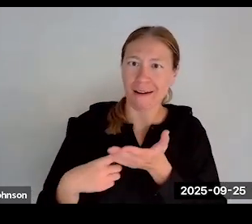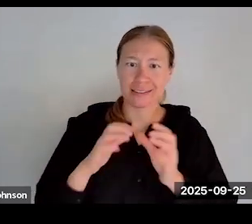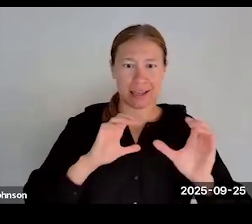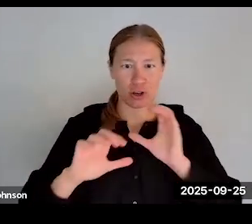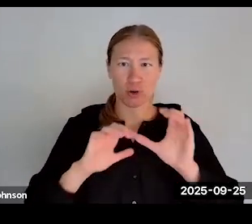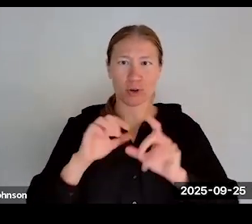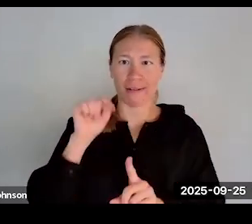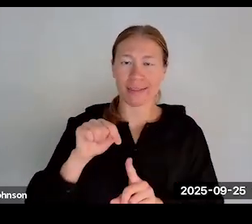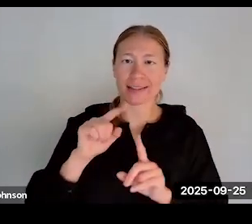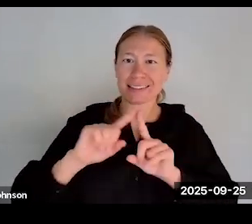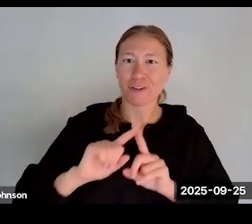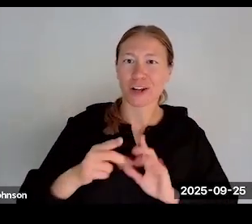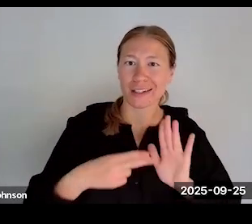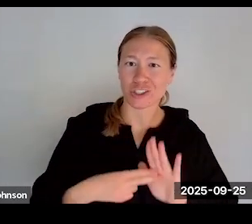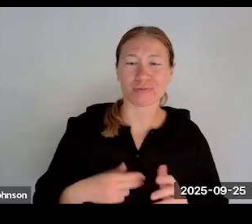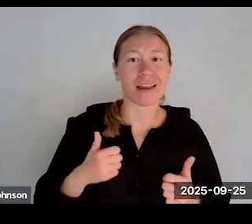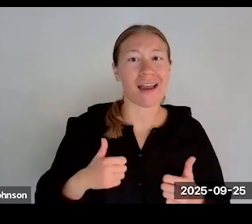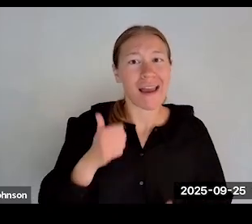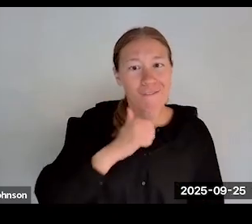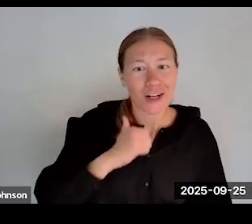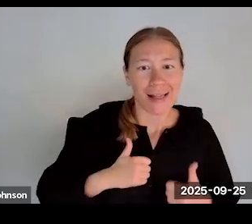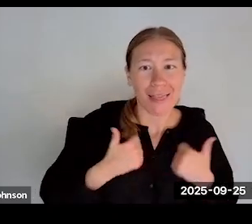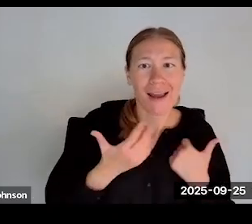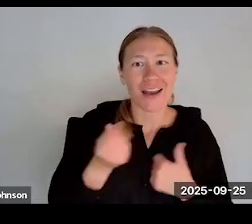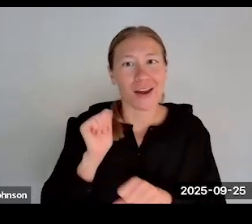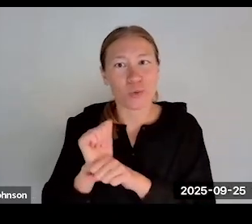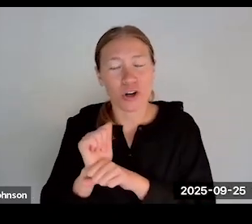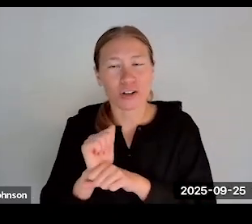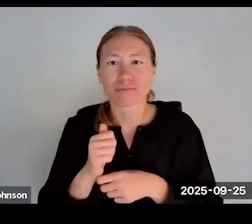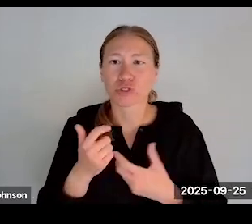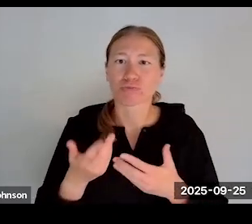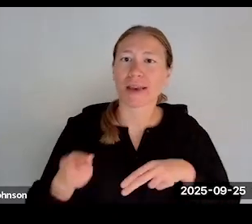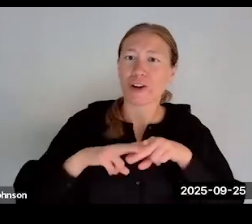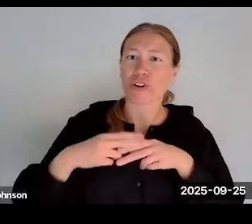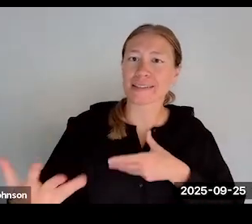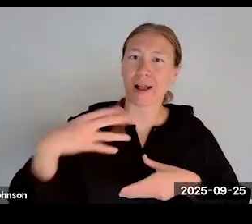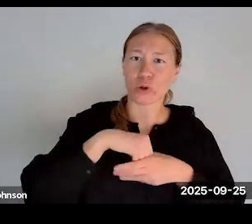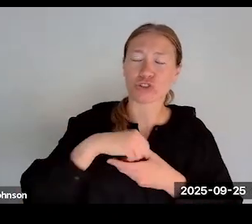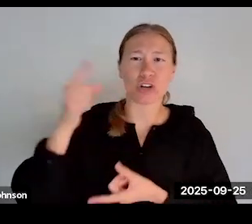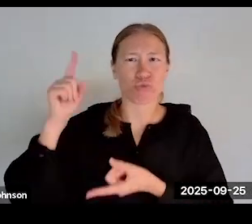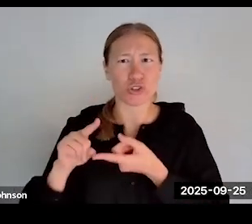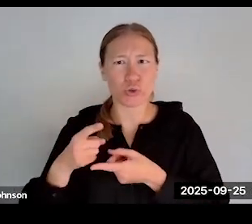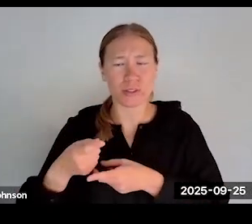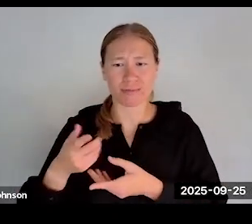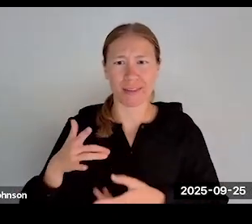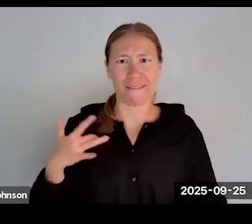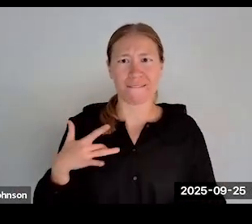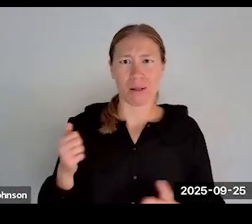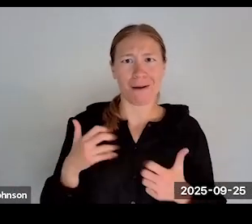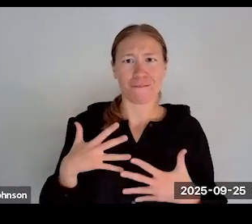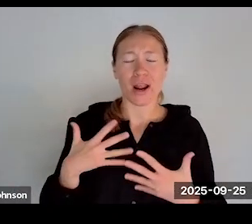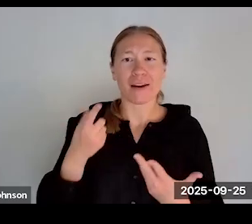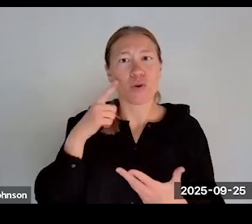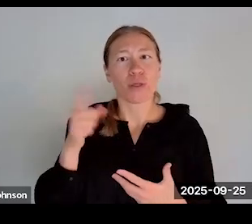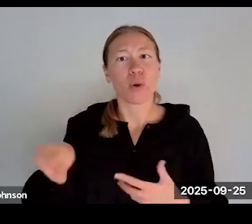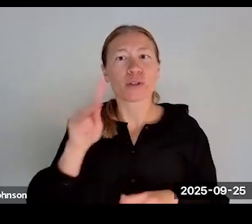life and in the workplace to increase inclusion and reduce stigmatization for those that may need to request assistance